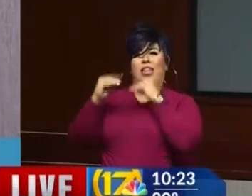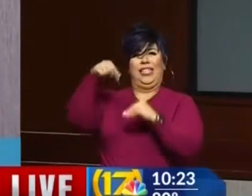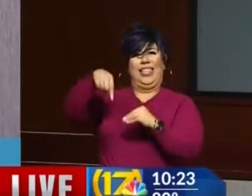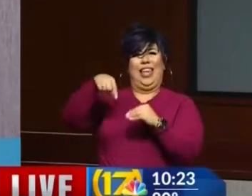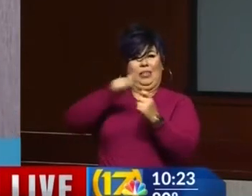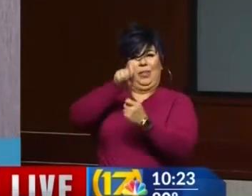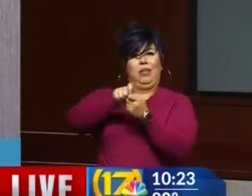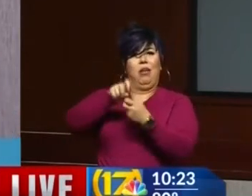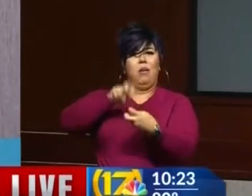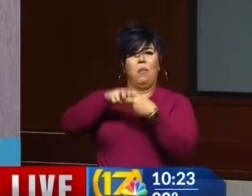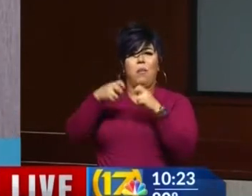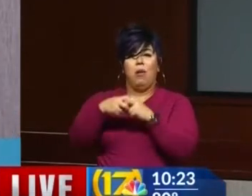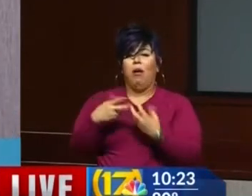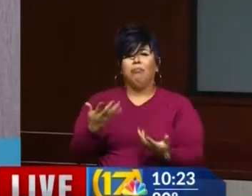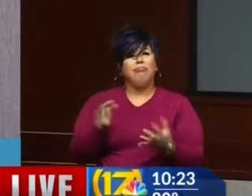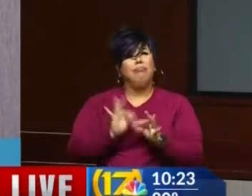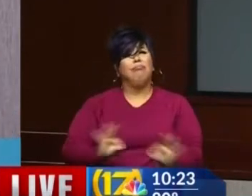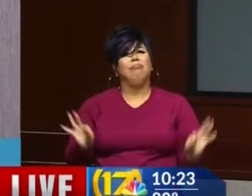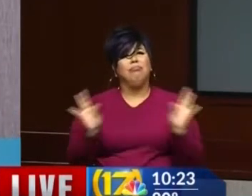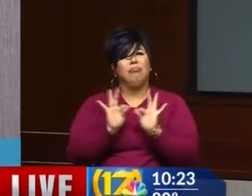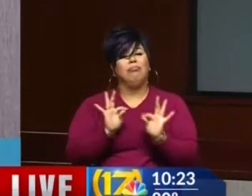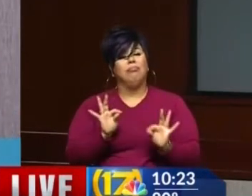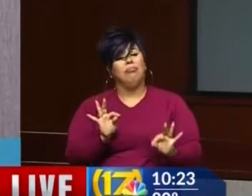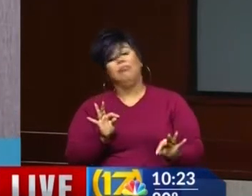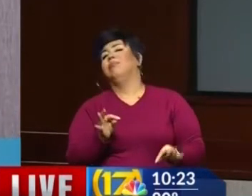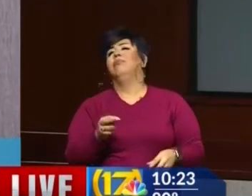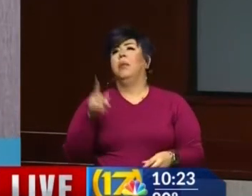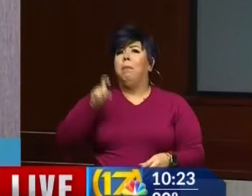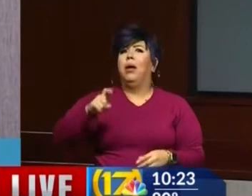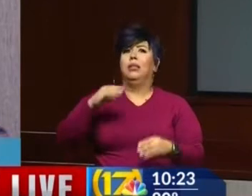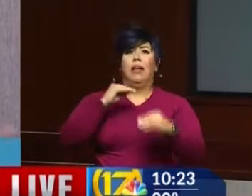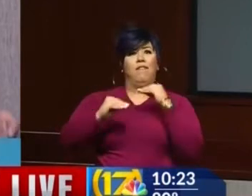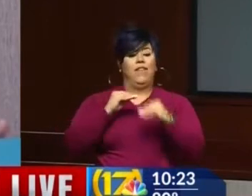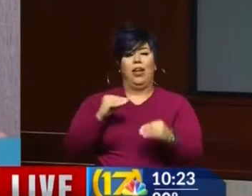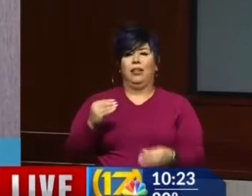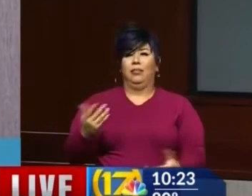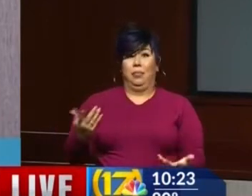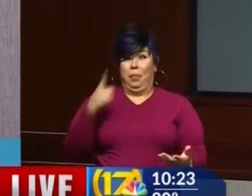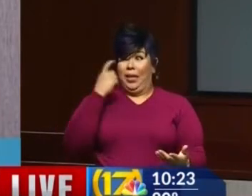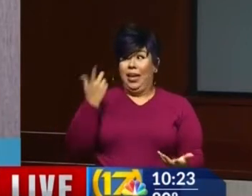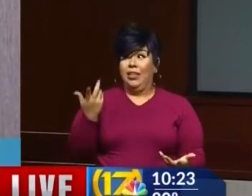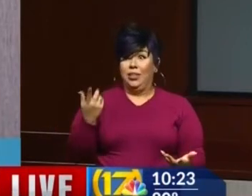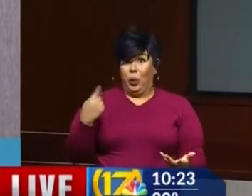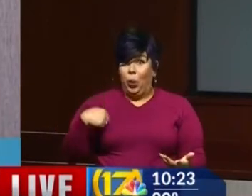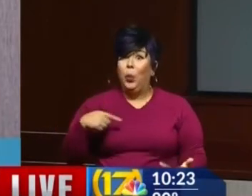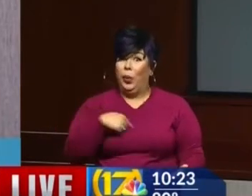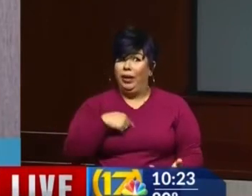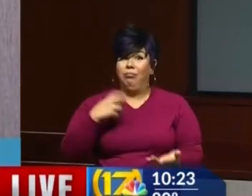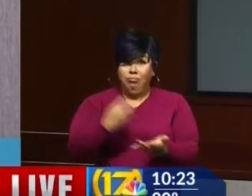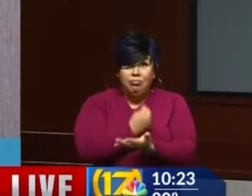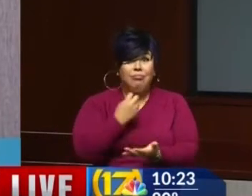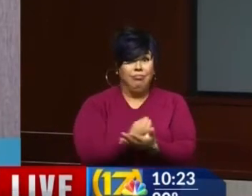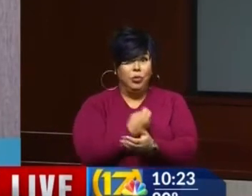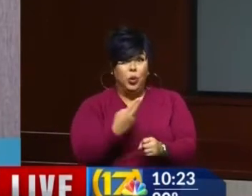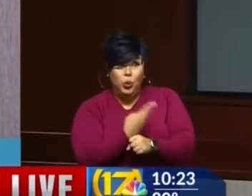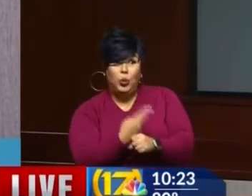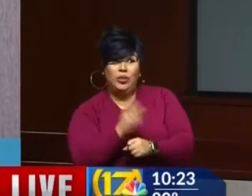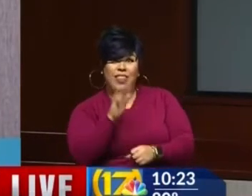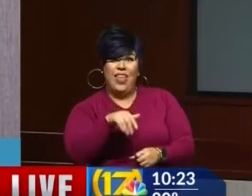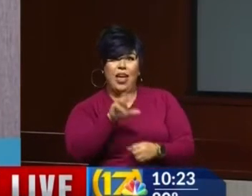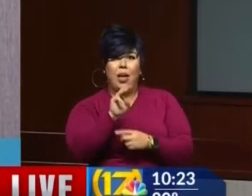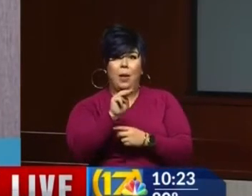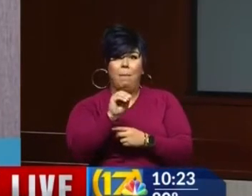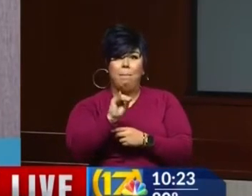addressed. It's important that it gets addressed because we will be using this mobile testing site in